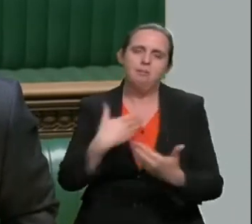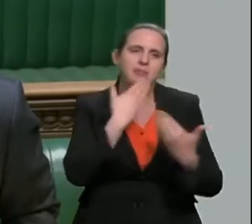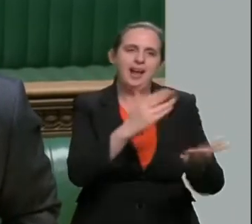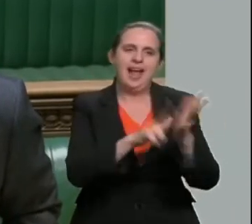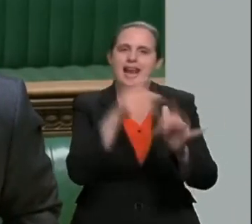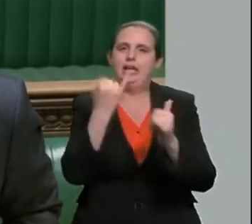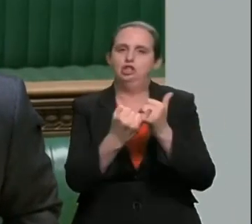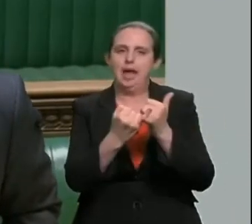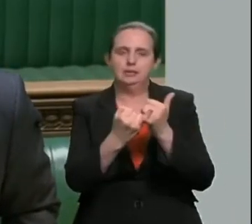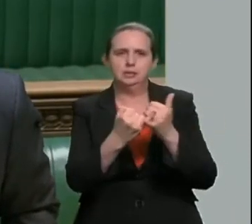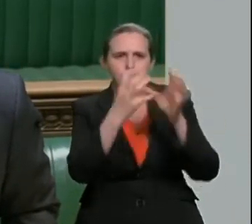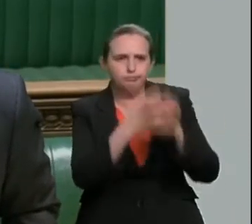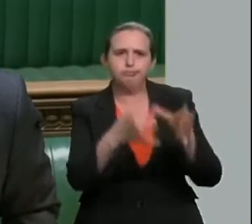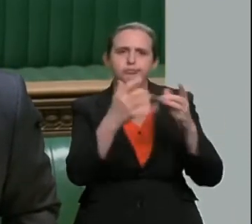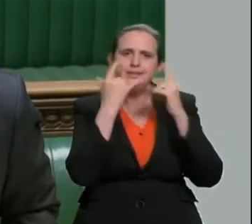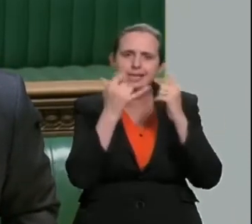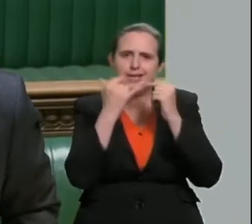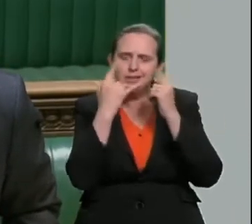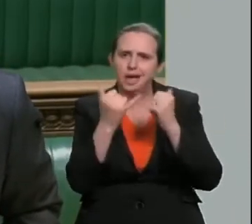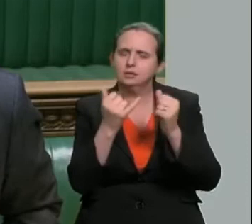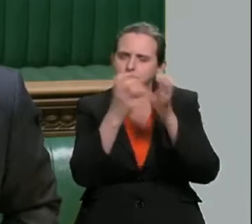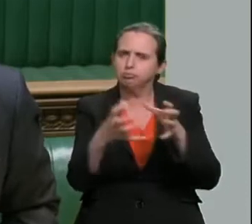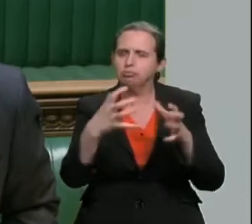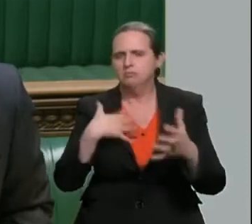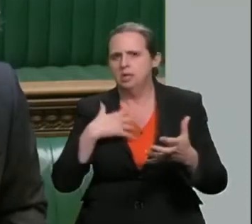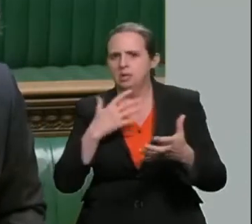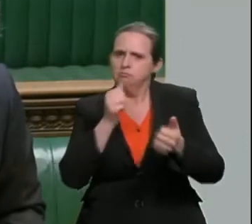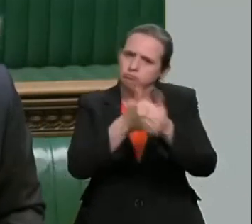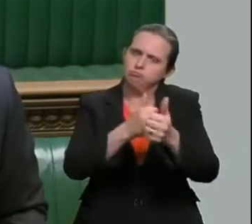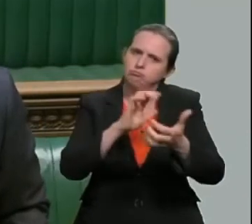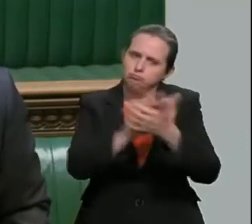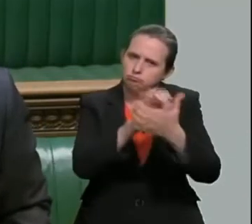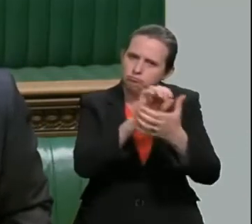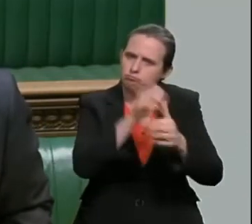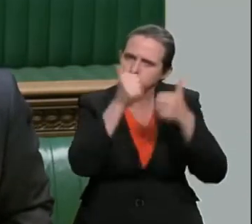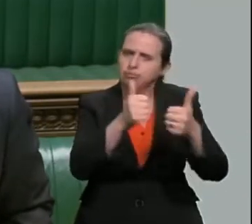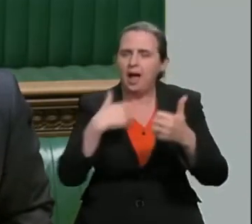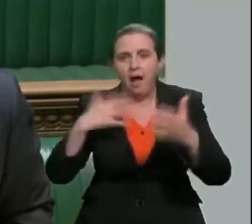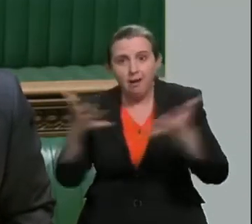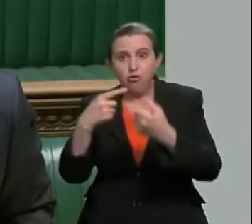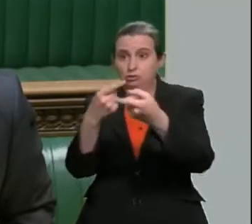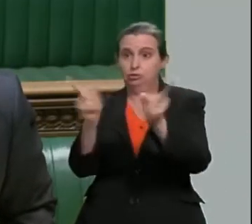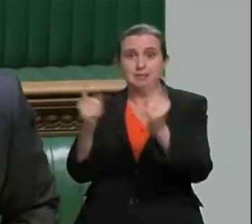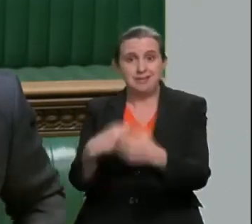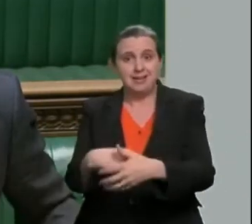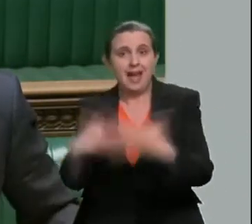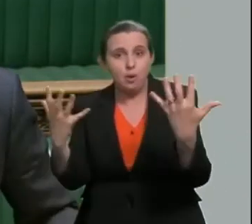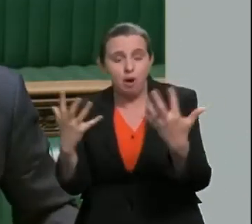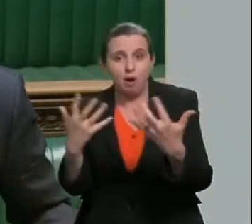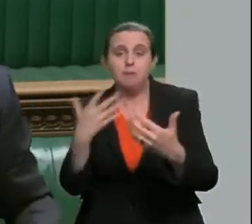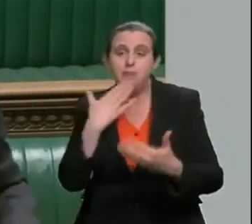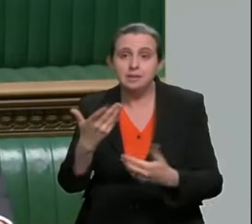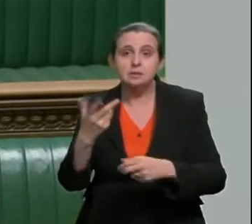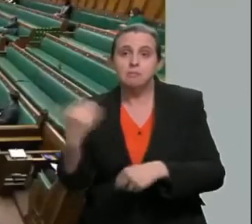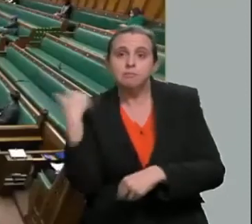testing in the way that he describes, and I encourage everybody in the area, and indeed throughout the country, to get a vaccine when you're asked to do